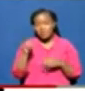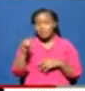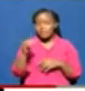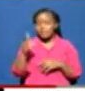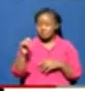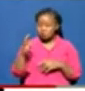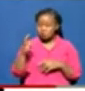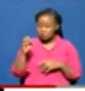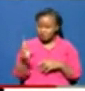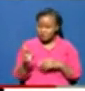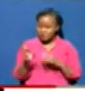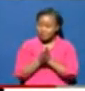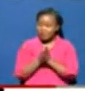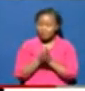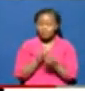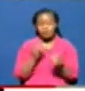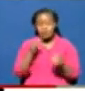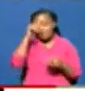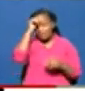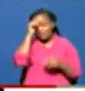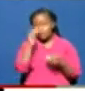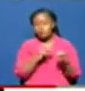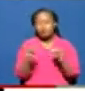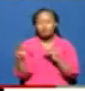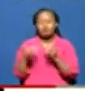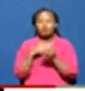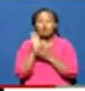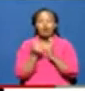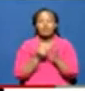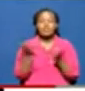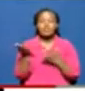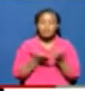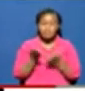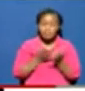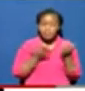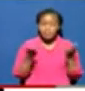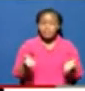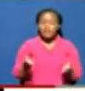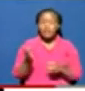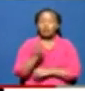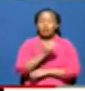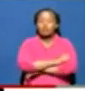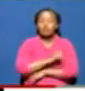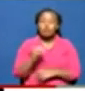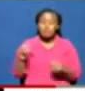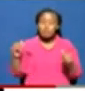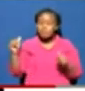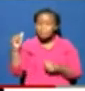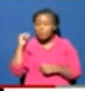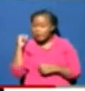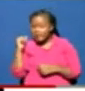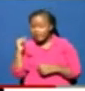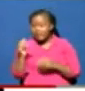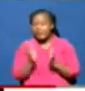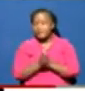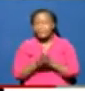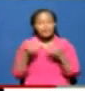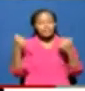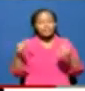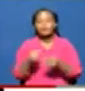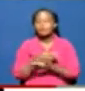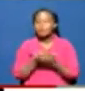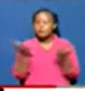government moved all services online. So right now, a school in Nyamira or Busia or somewhere in Central, if they want to do returns or they want